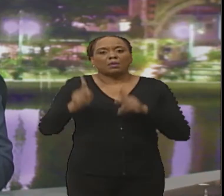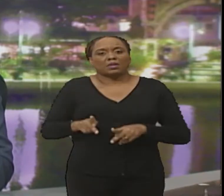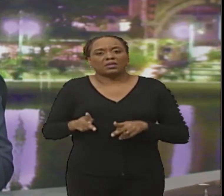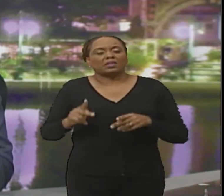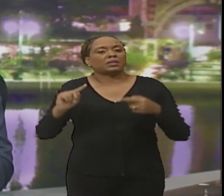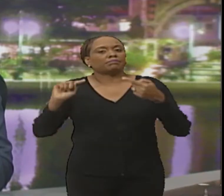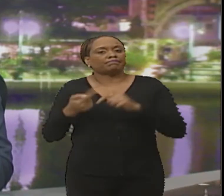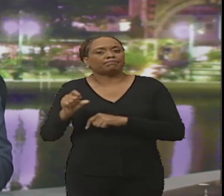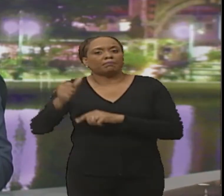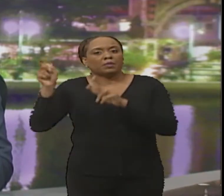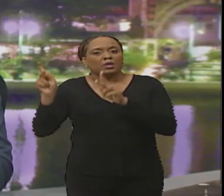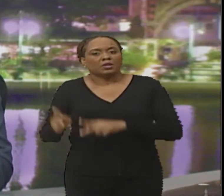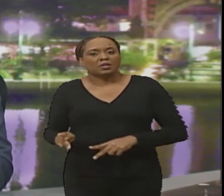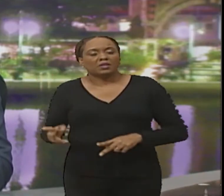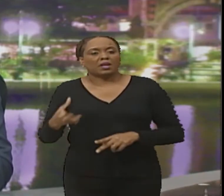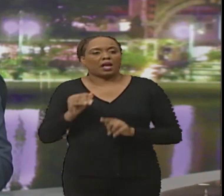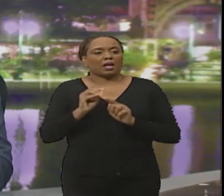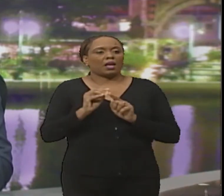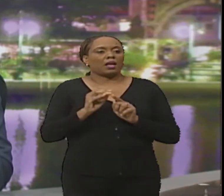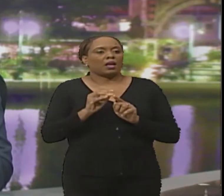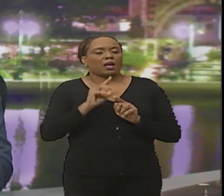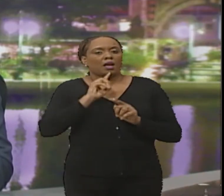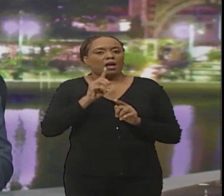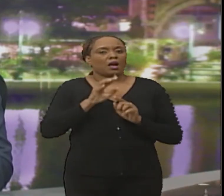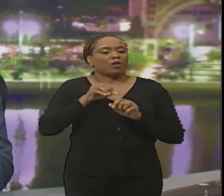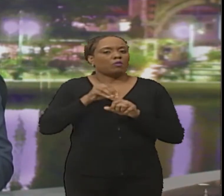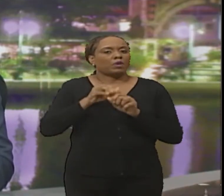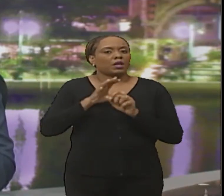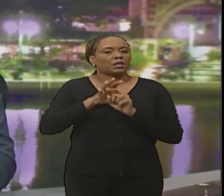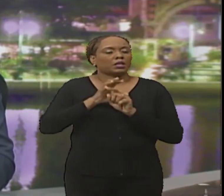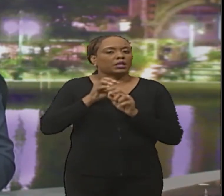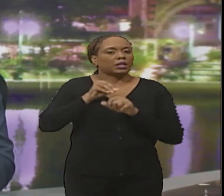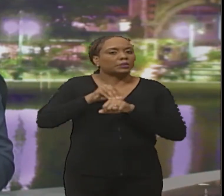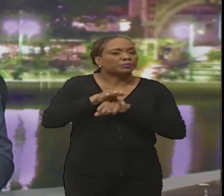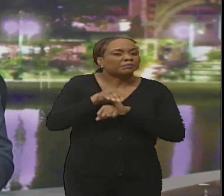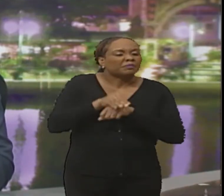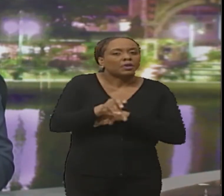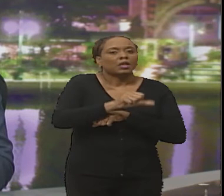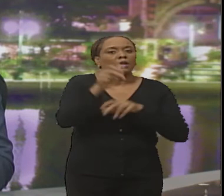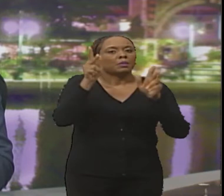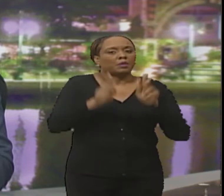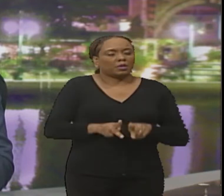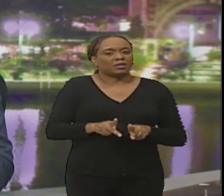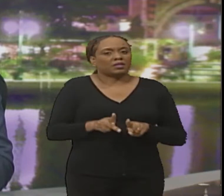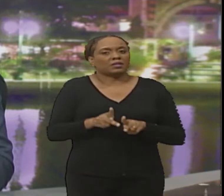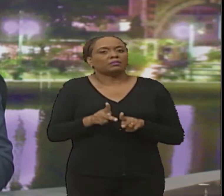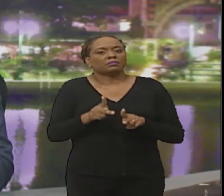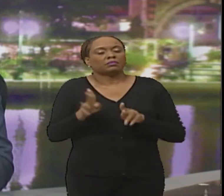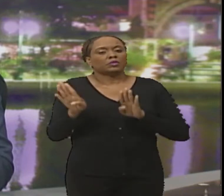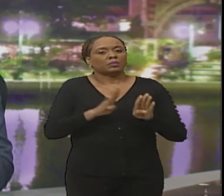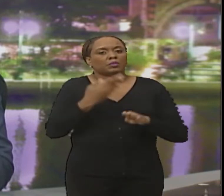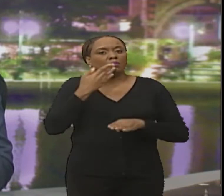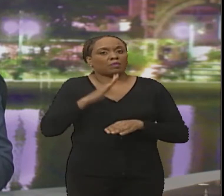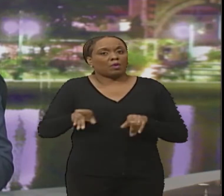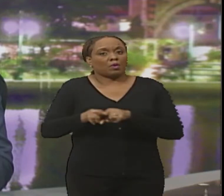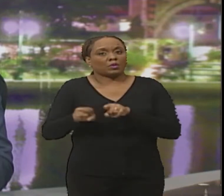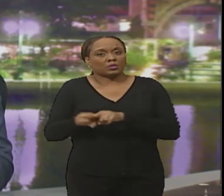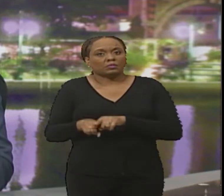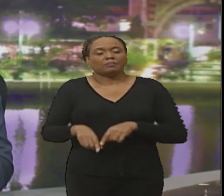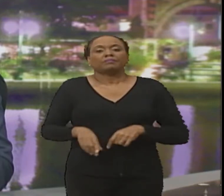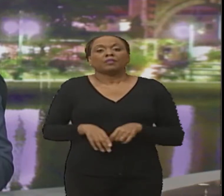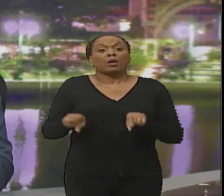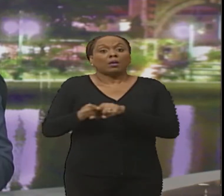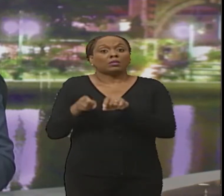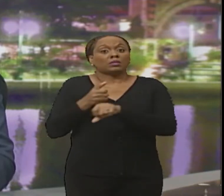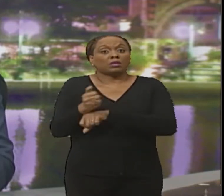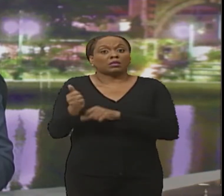and inciting Tyrone Moore to engage in contact that endangered life. He also jointly charged with 32-year-old Kieron